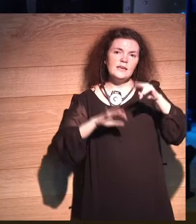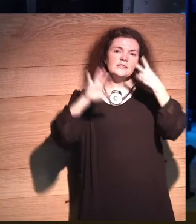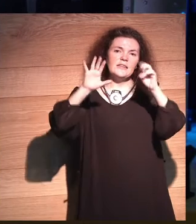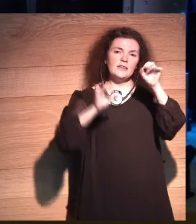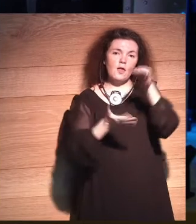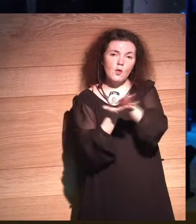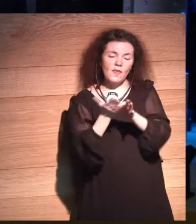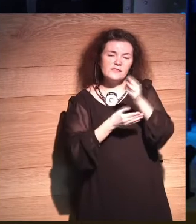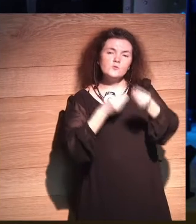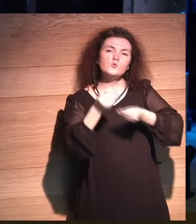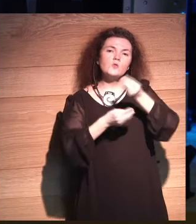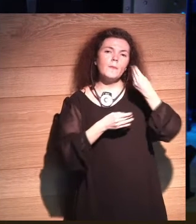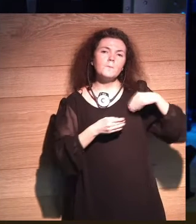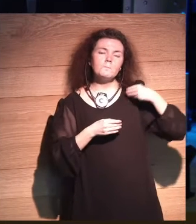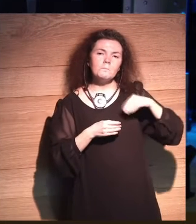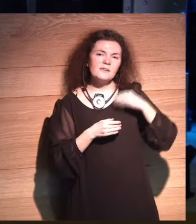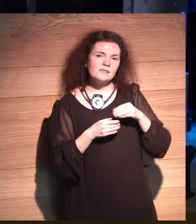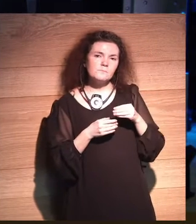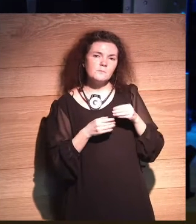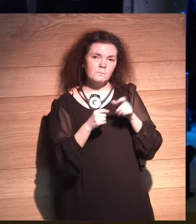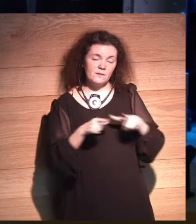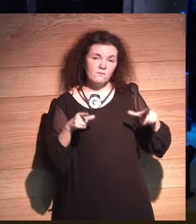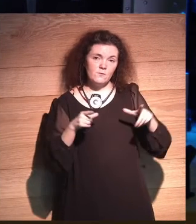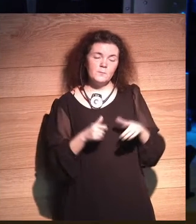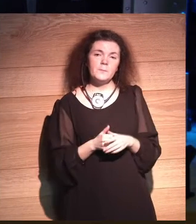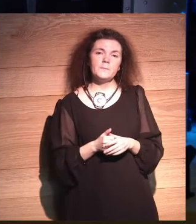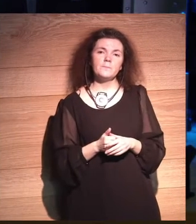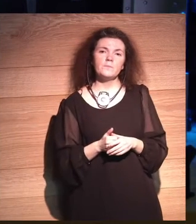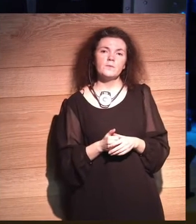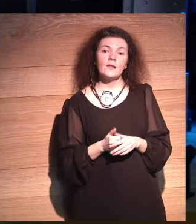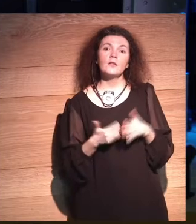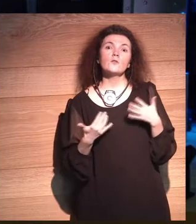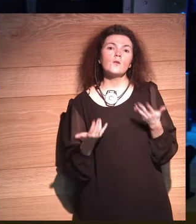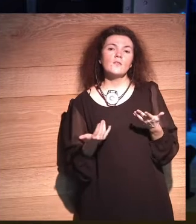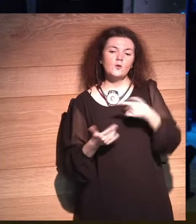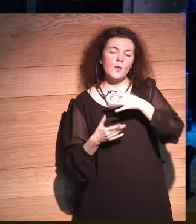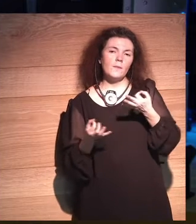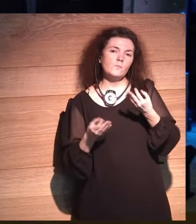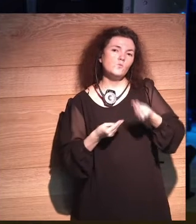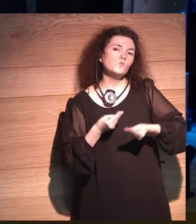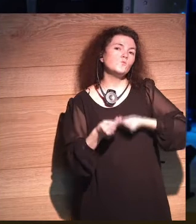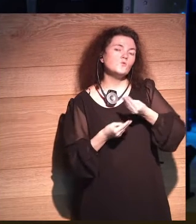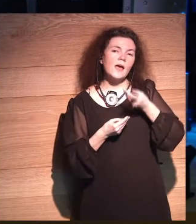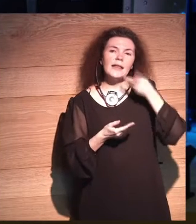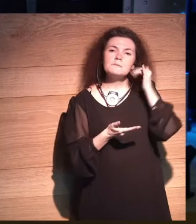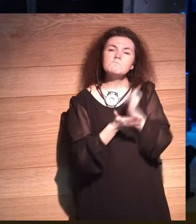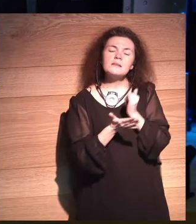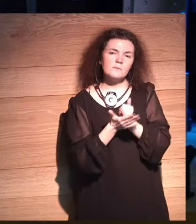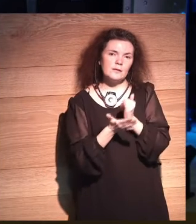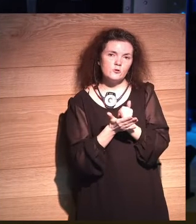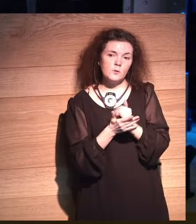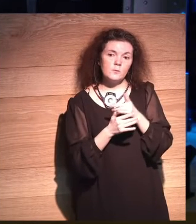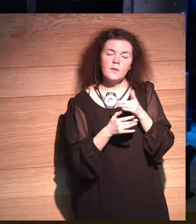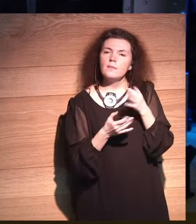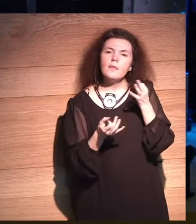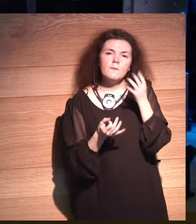framework on which Decide is based, which creates an opportunity to do experiments to actually test how it